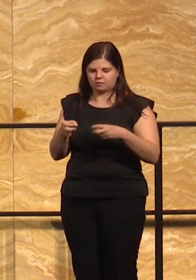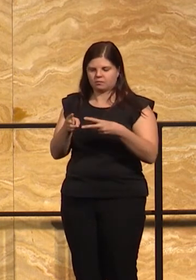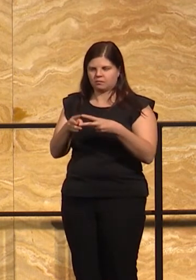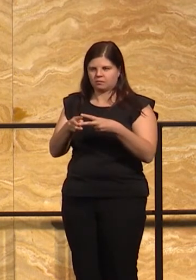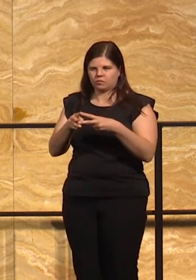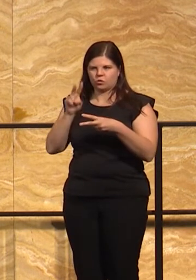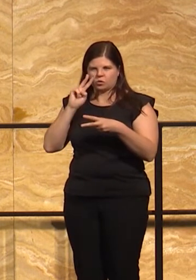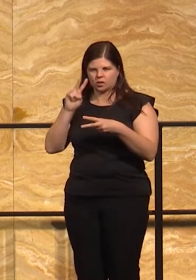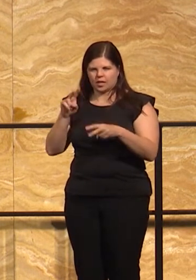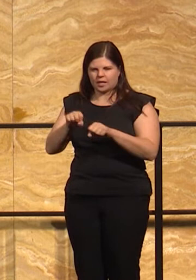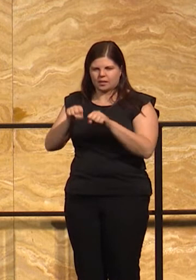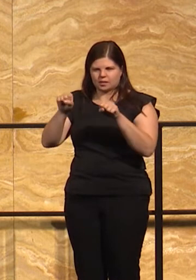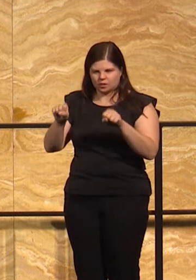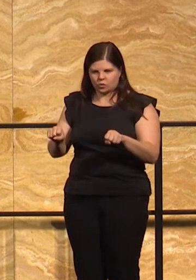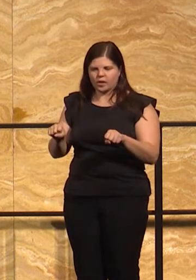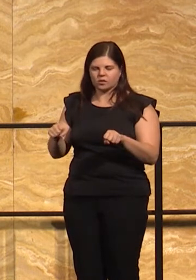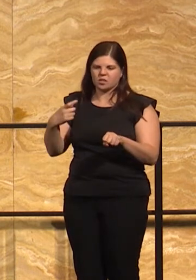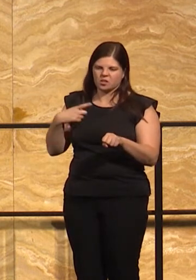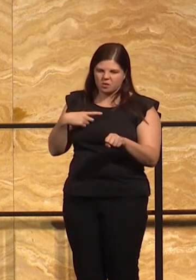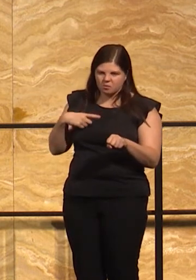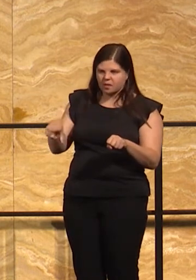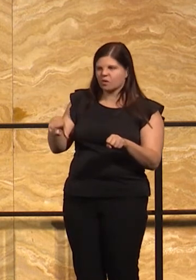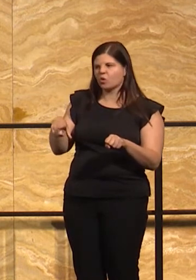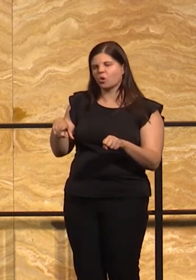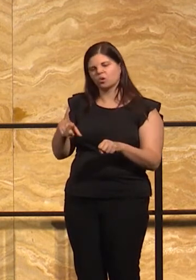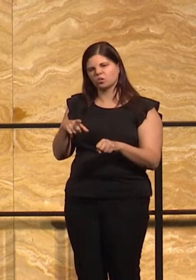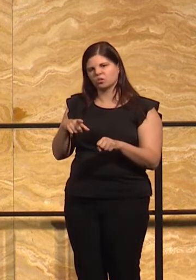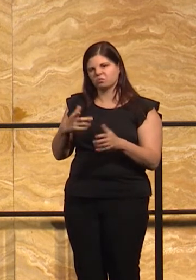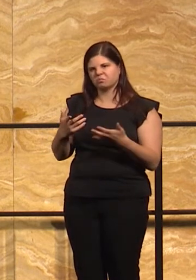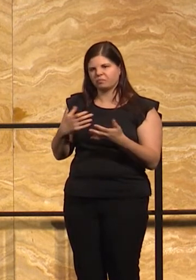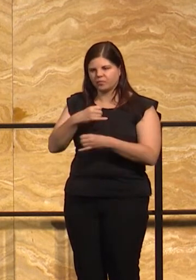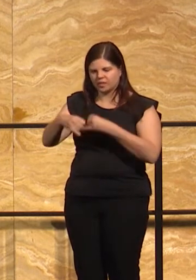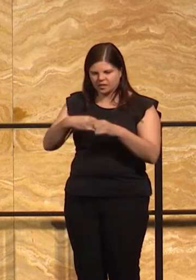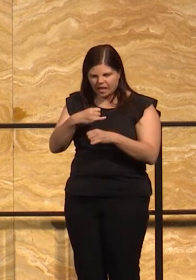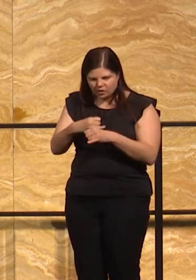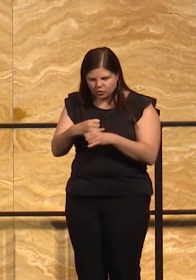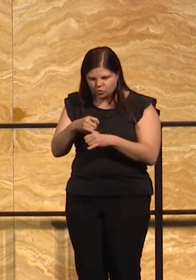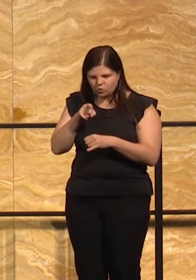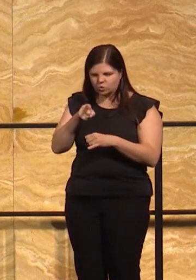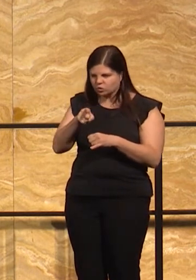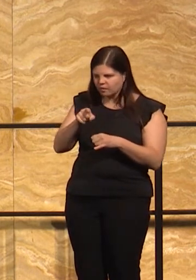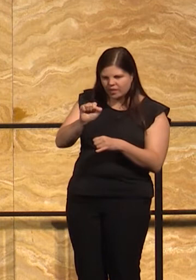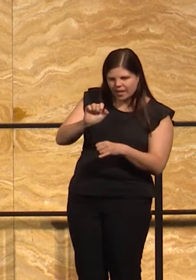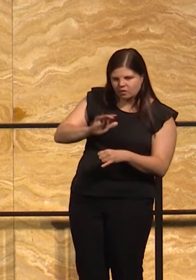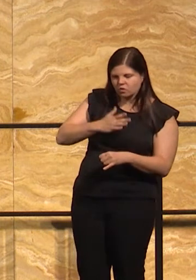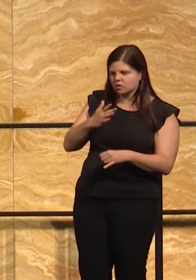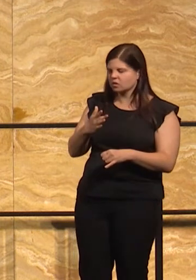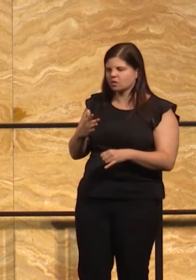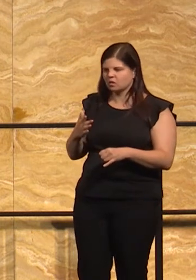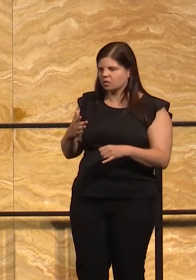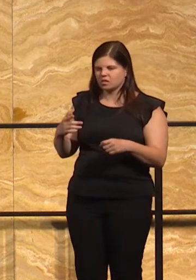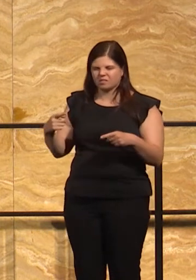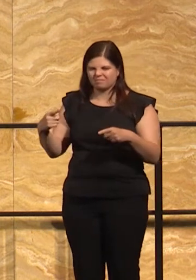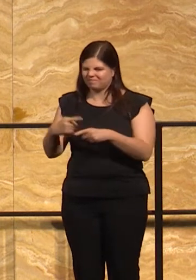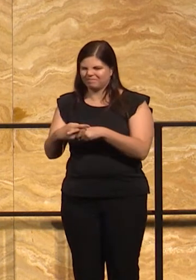in which, because of the very nature of the interest of the international actors, they have aligned with corrupt,